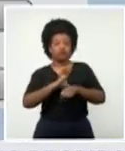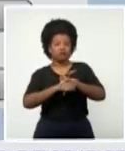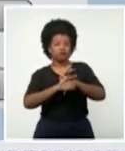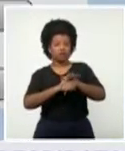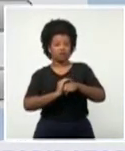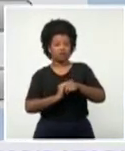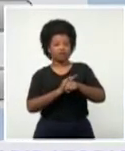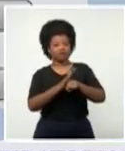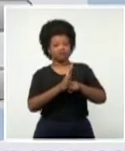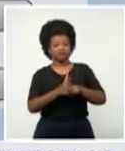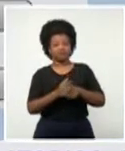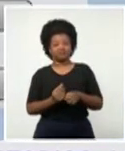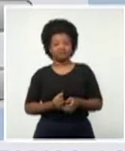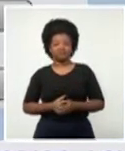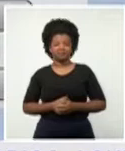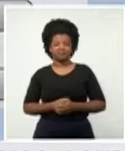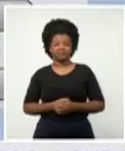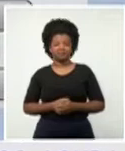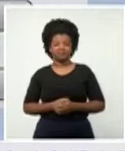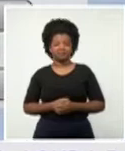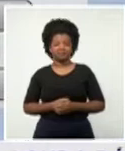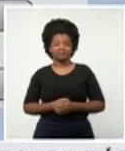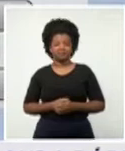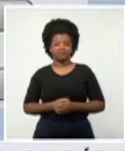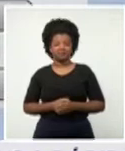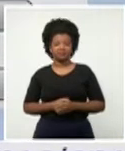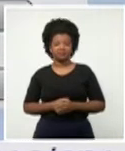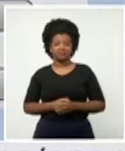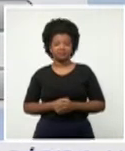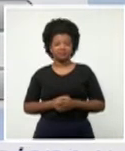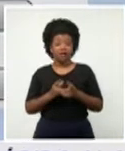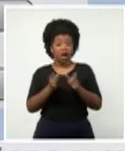5 tested positive yesterday.